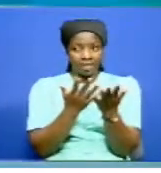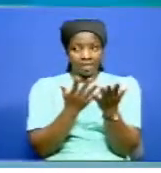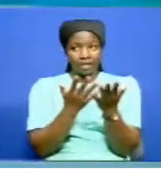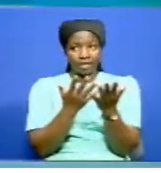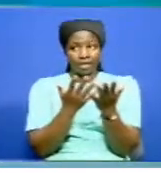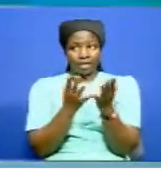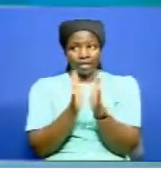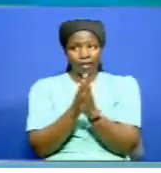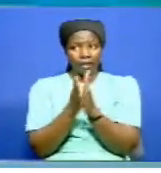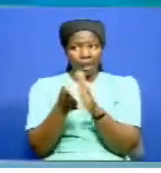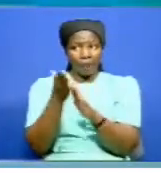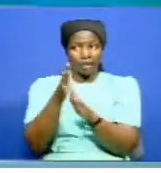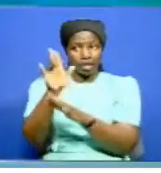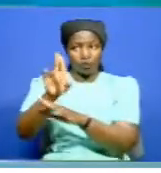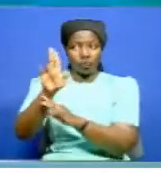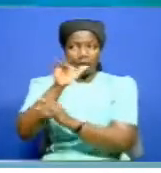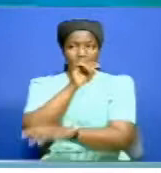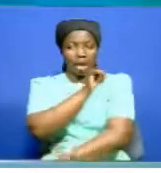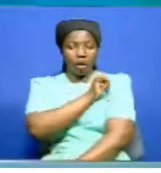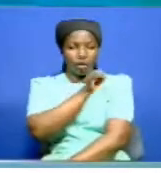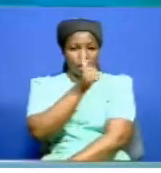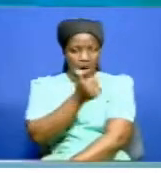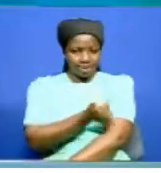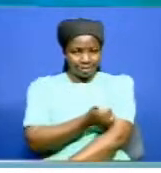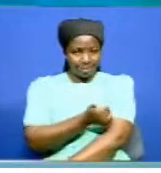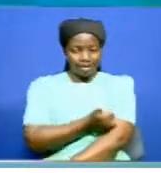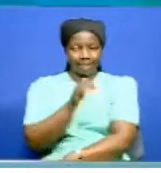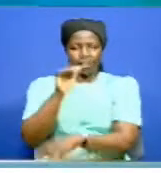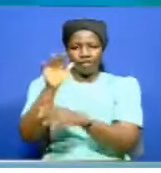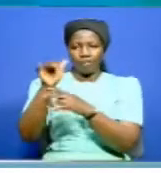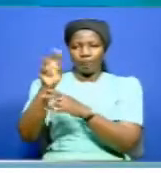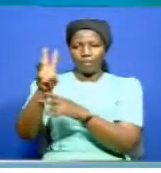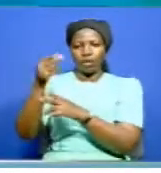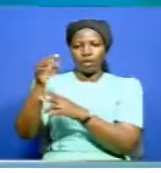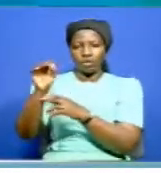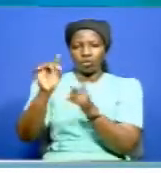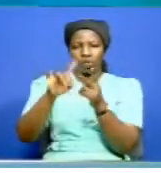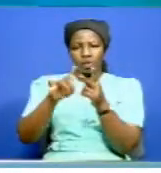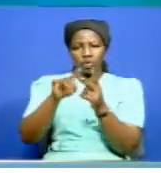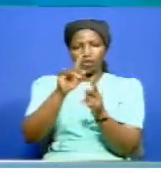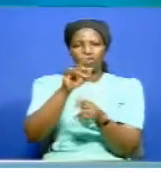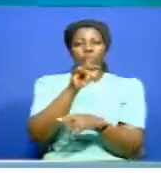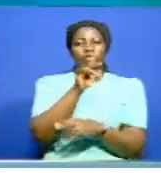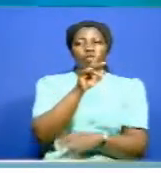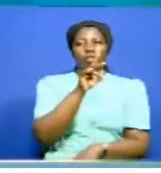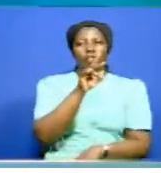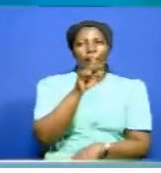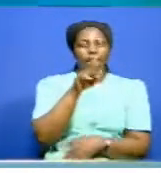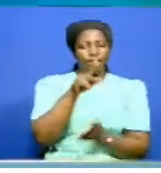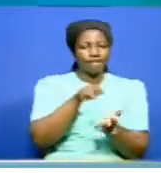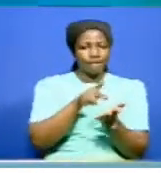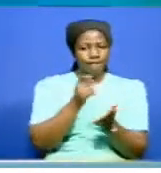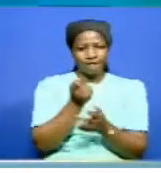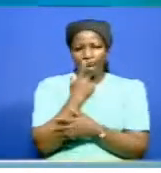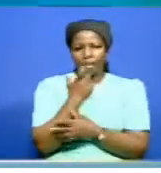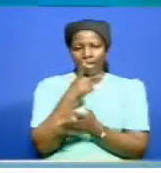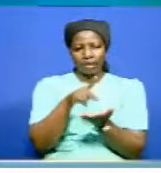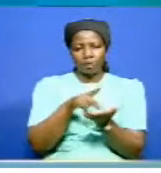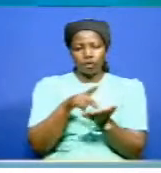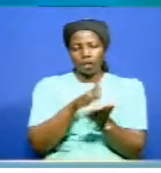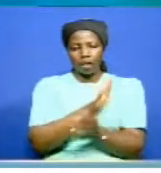authorization by the WHO as well as the Pharmacy and Poisons Board here in Kenya. We know that it's a fairly new